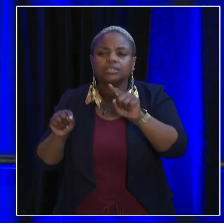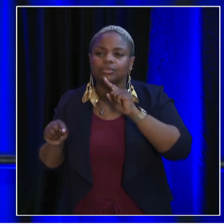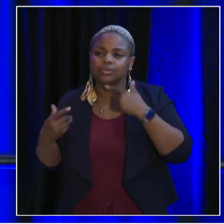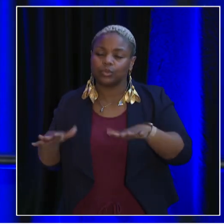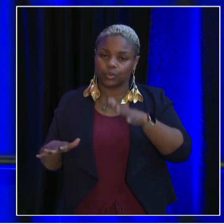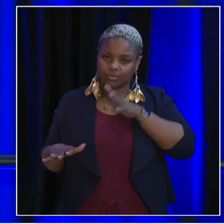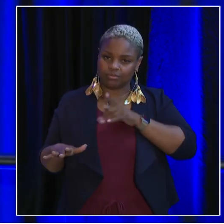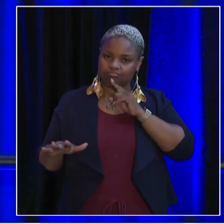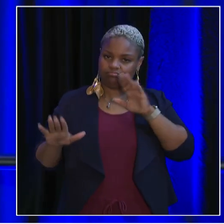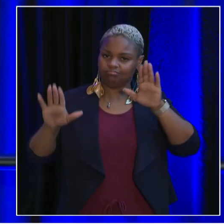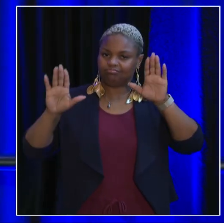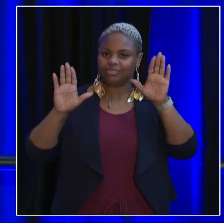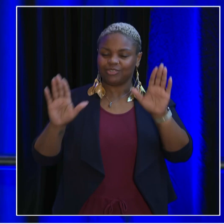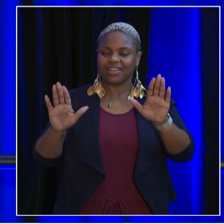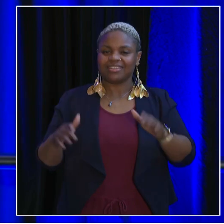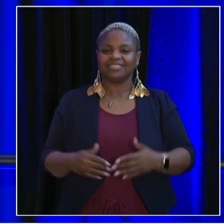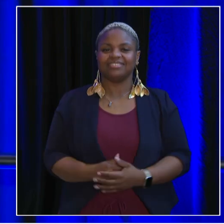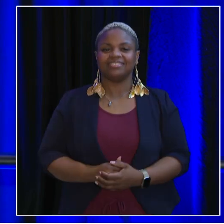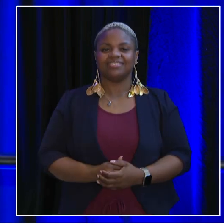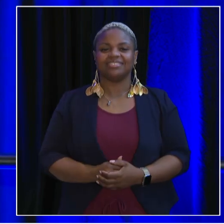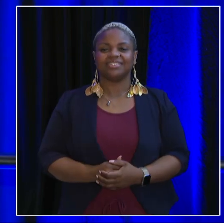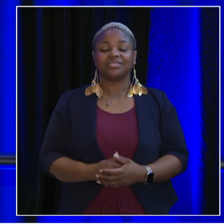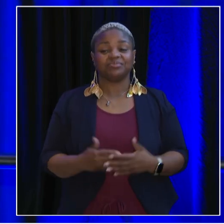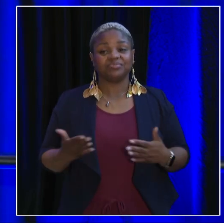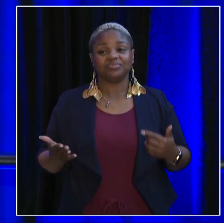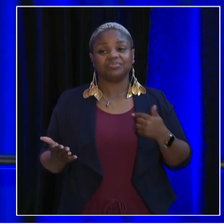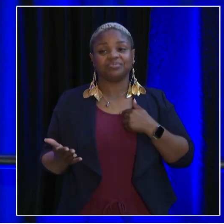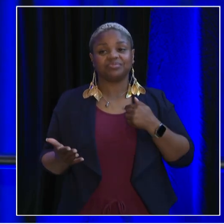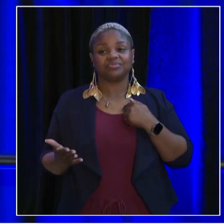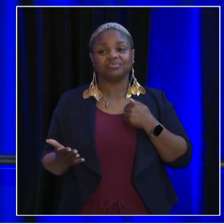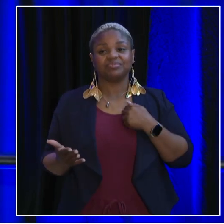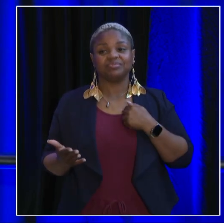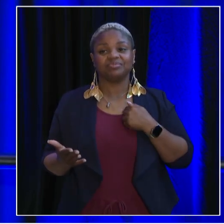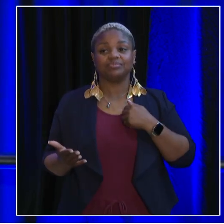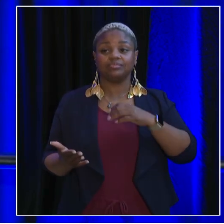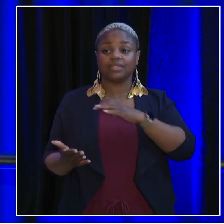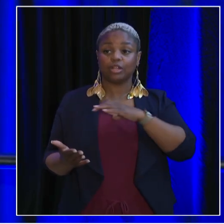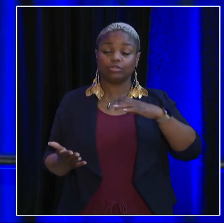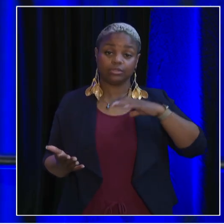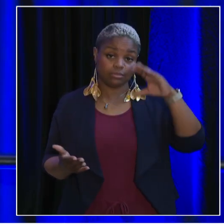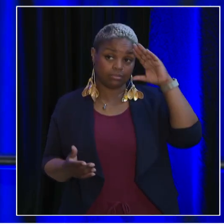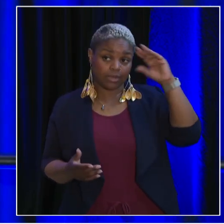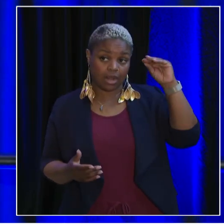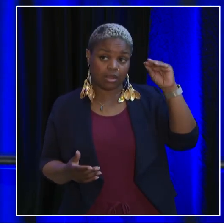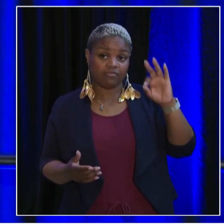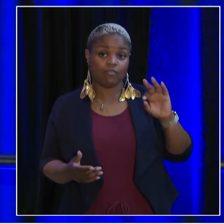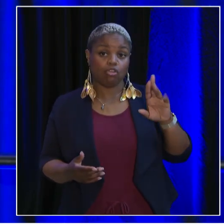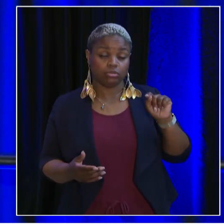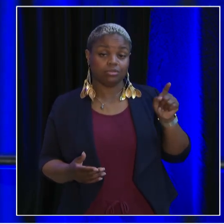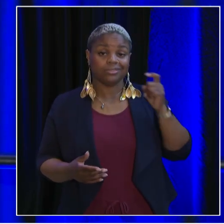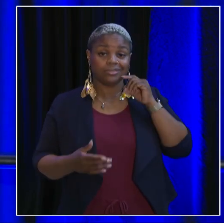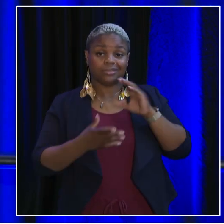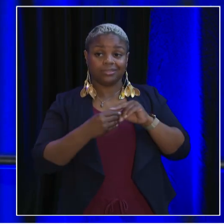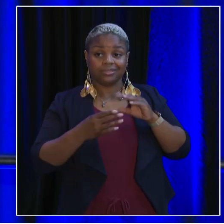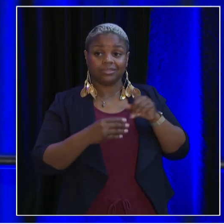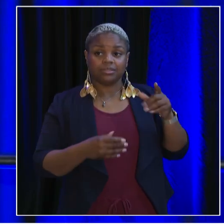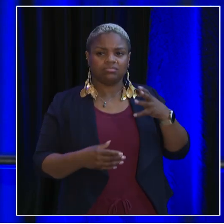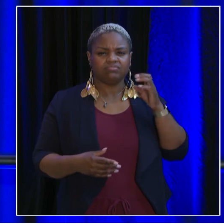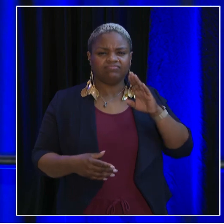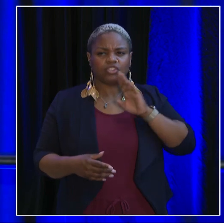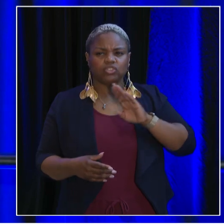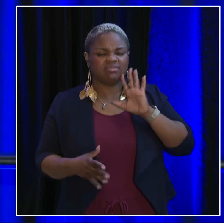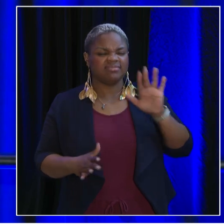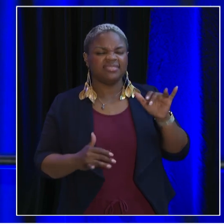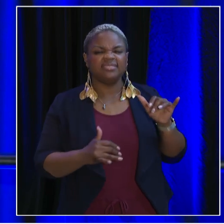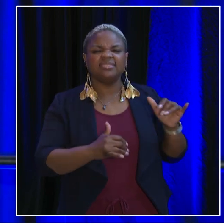time, though, just as we've heard from Congressman Frost, I am angry and I am frustrated that we have to keep having this